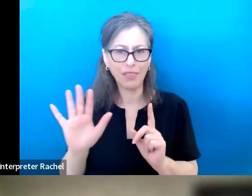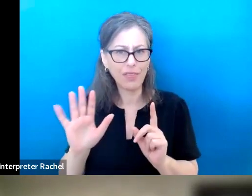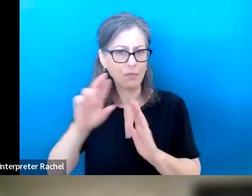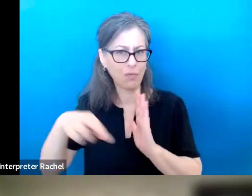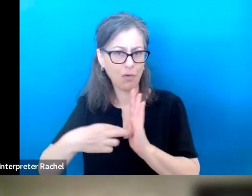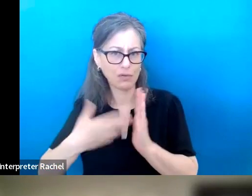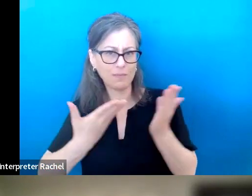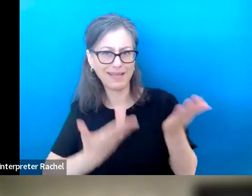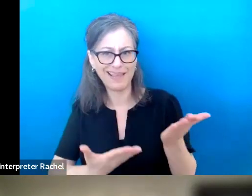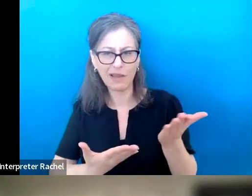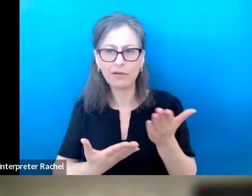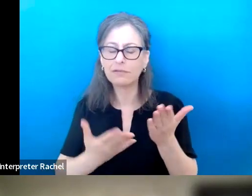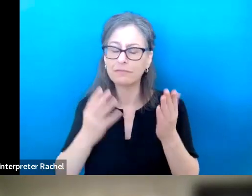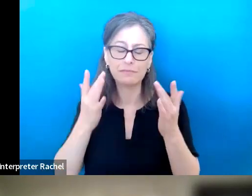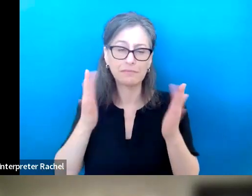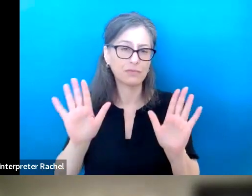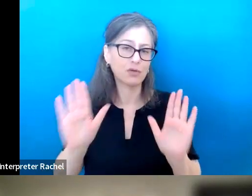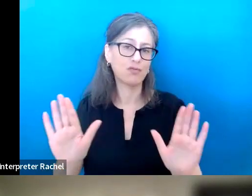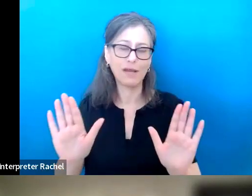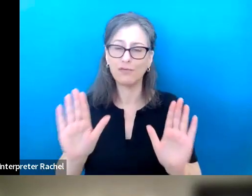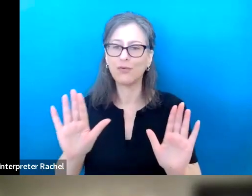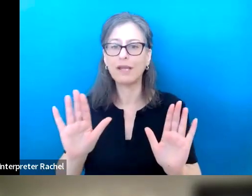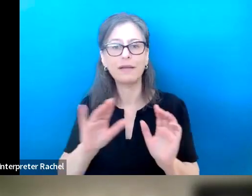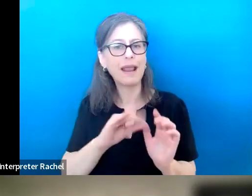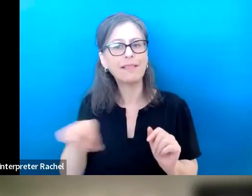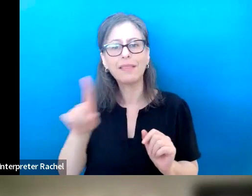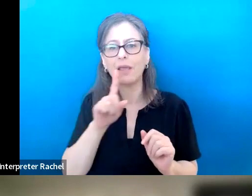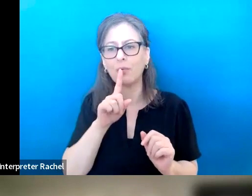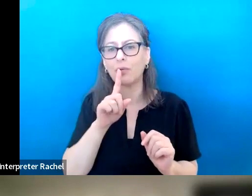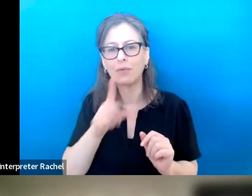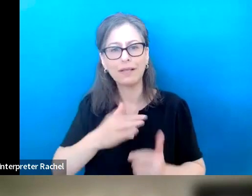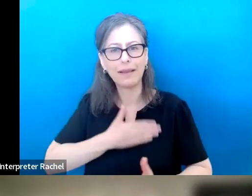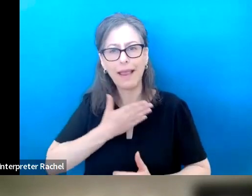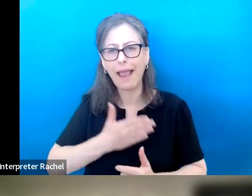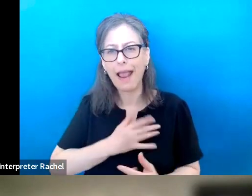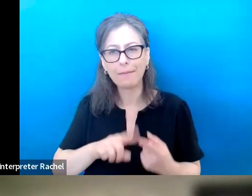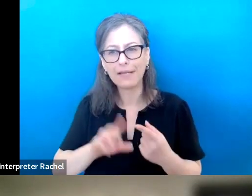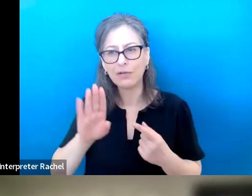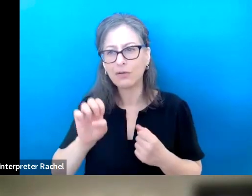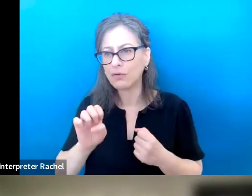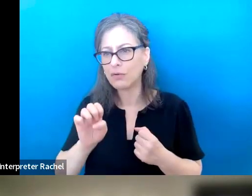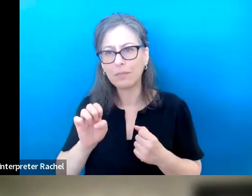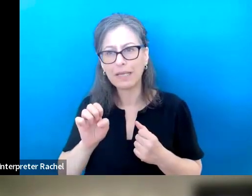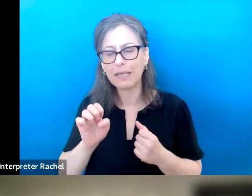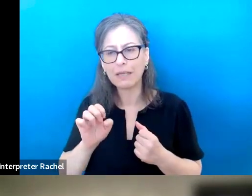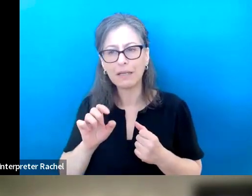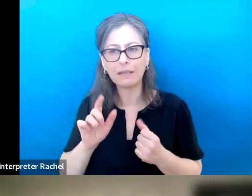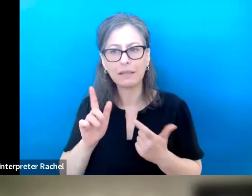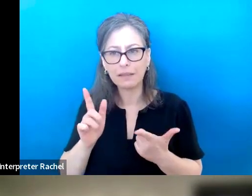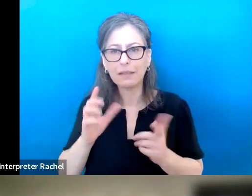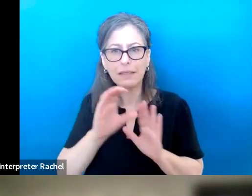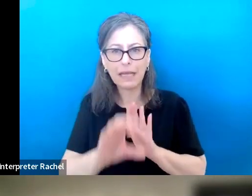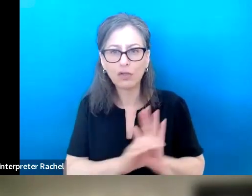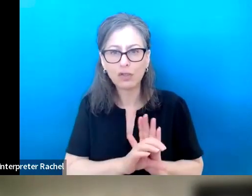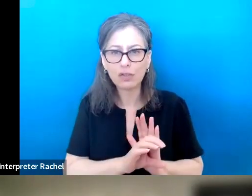too, which was brilliant. And obviously they also were so happy to be, by and large, characters who were